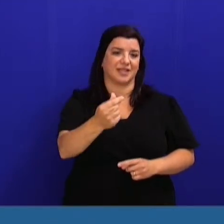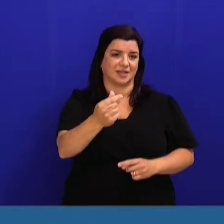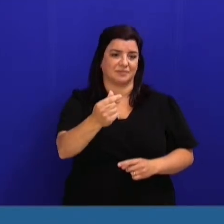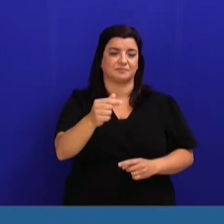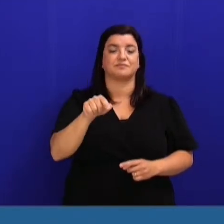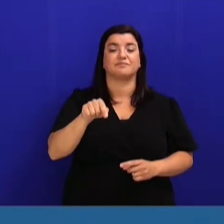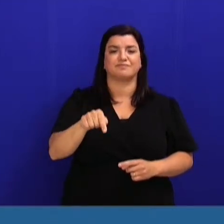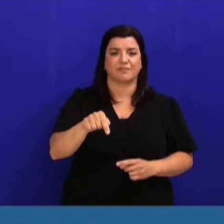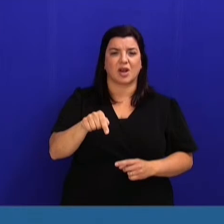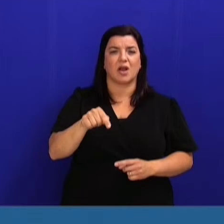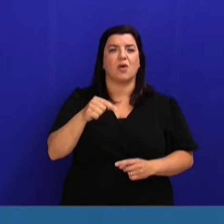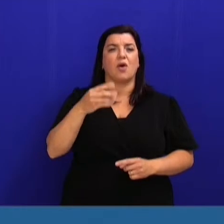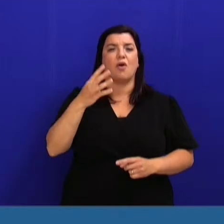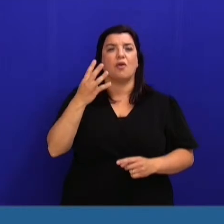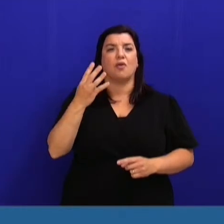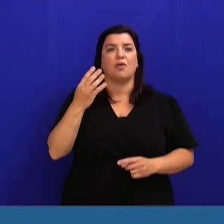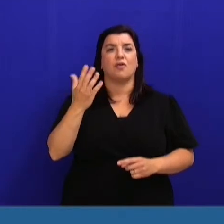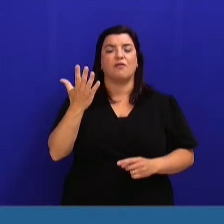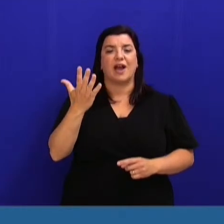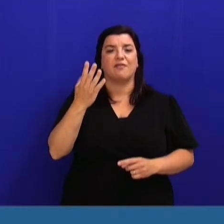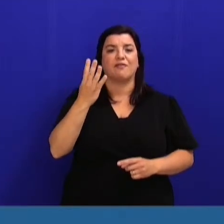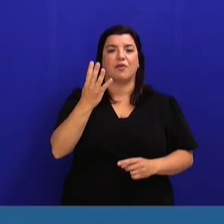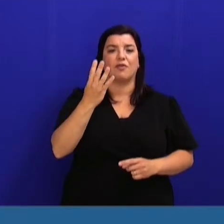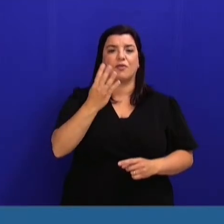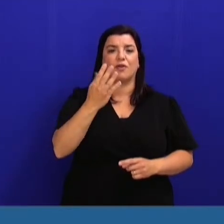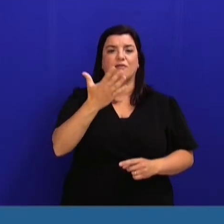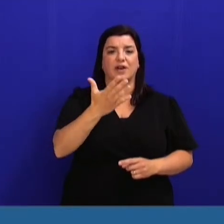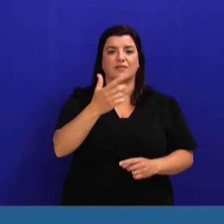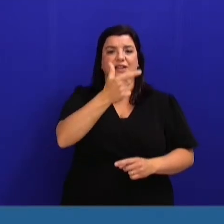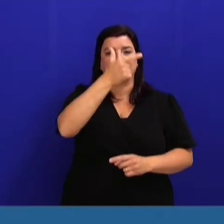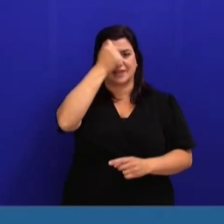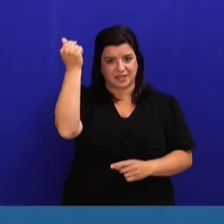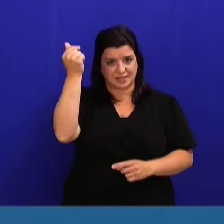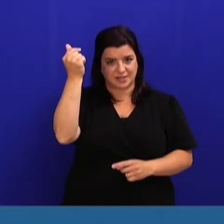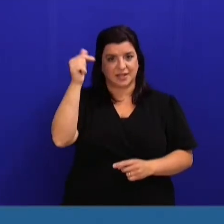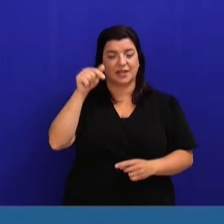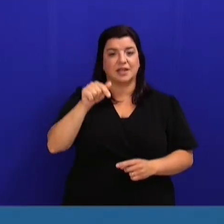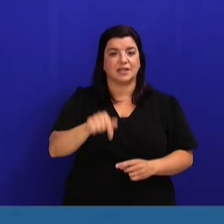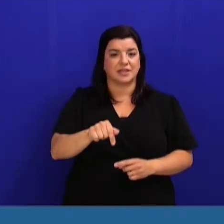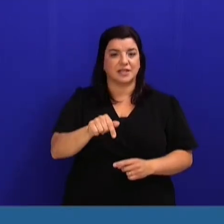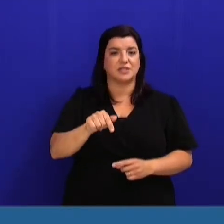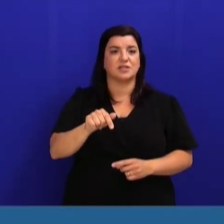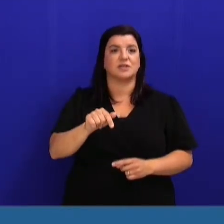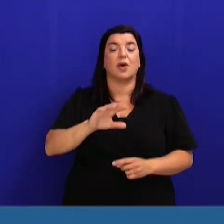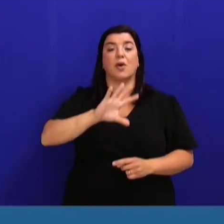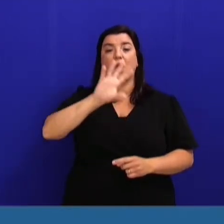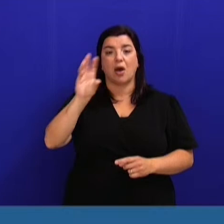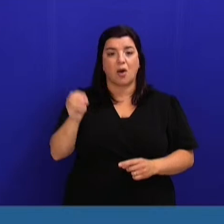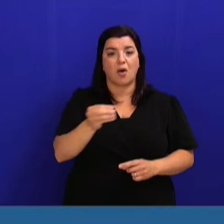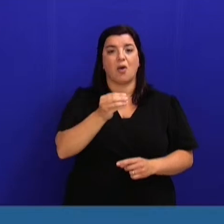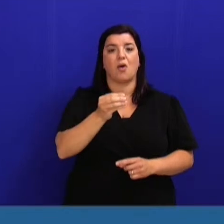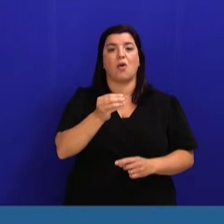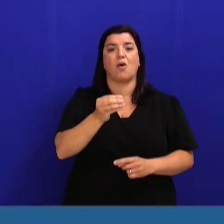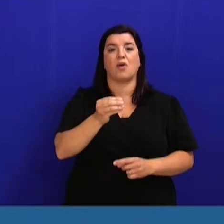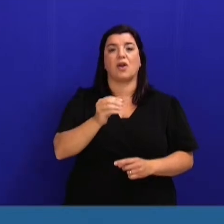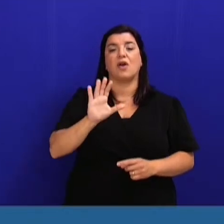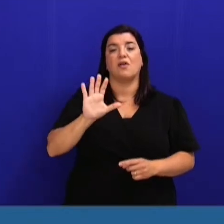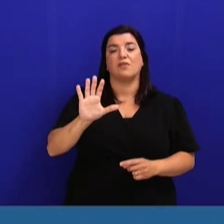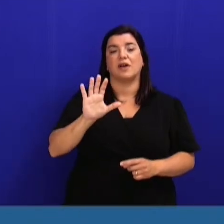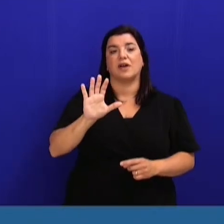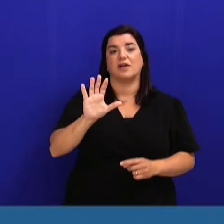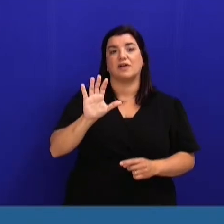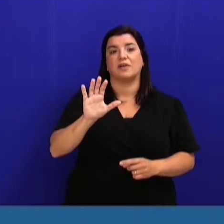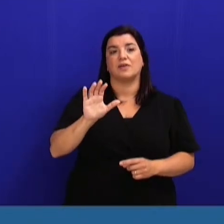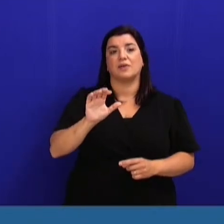2,545 tests, and from these we had 2 positive cases, so the total number of cases is 30,559. We had 4 cases which